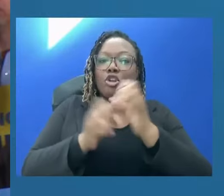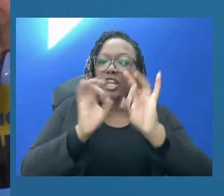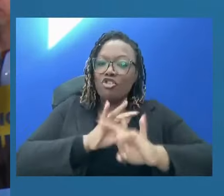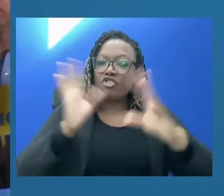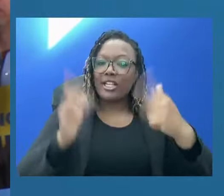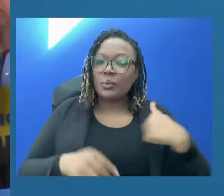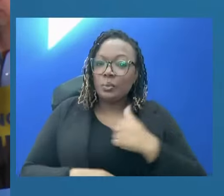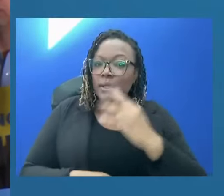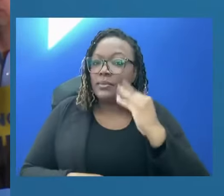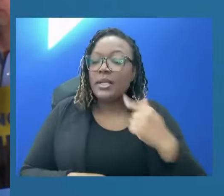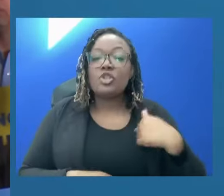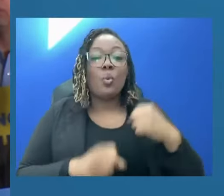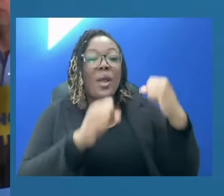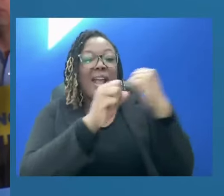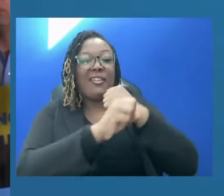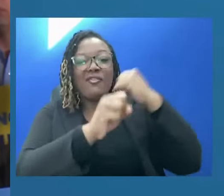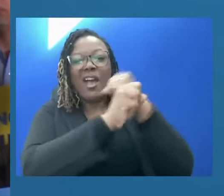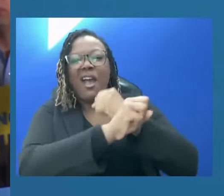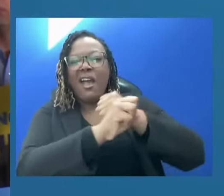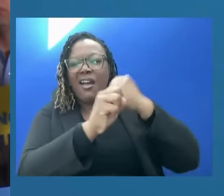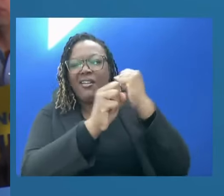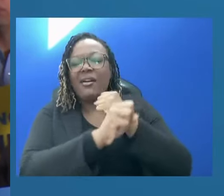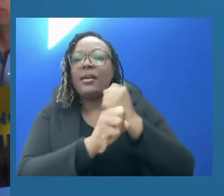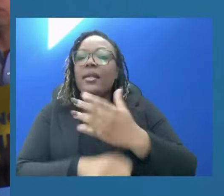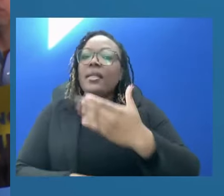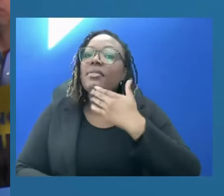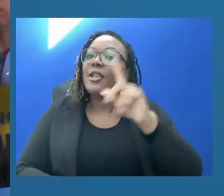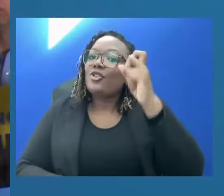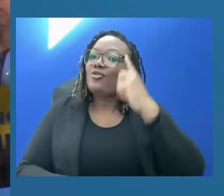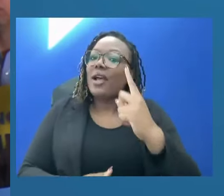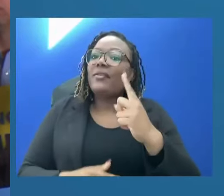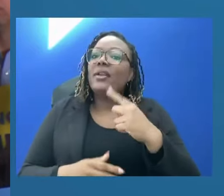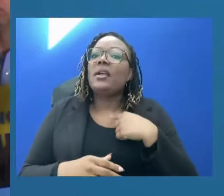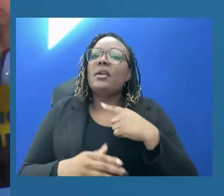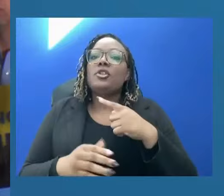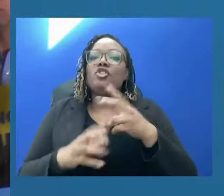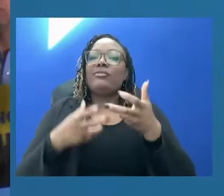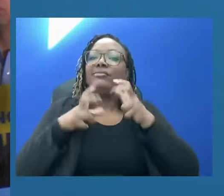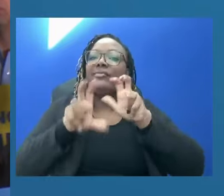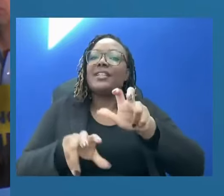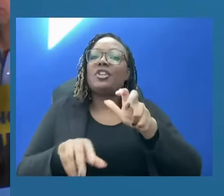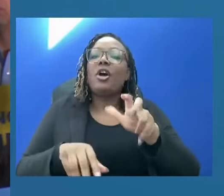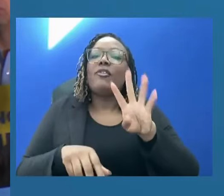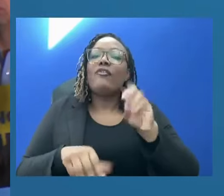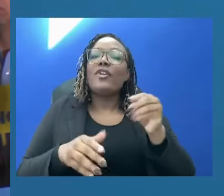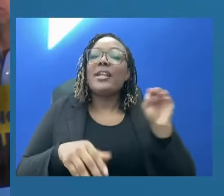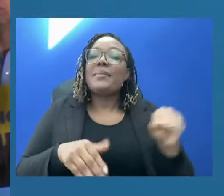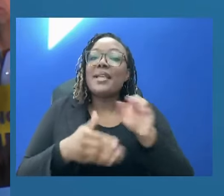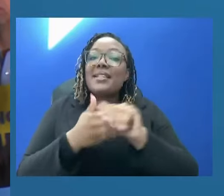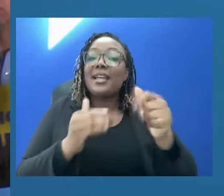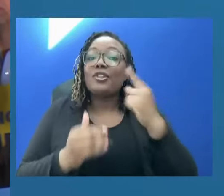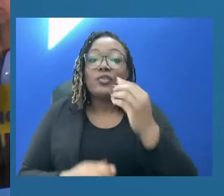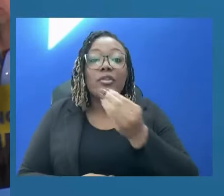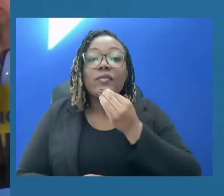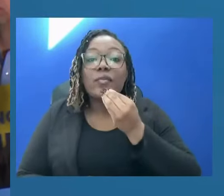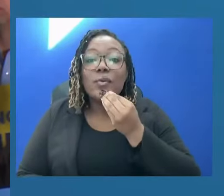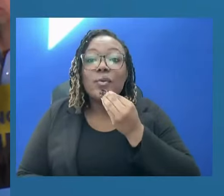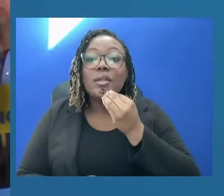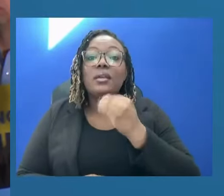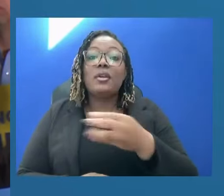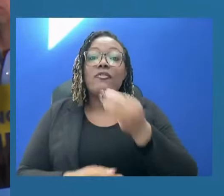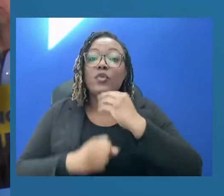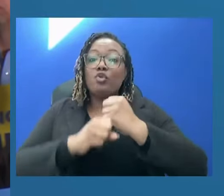So we're fighting back, and thank you, Governor, for putting over $40 million for food